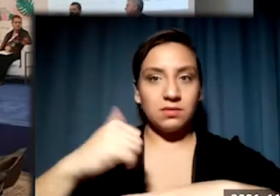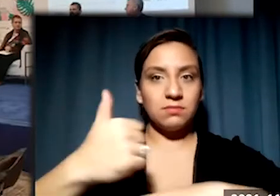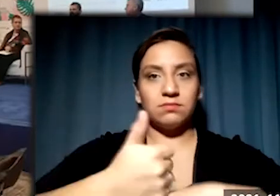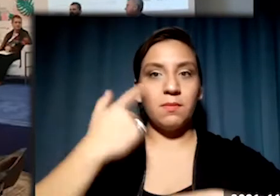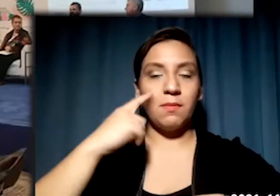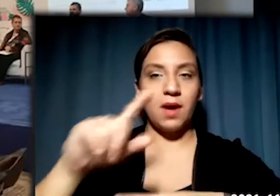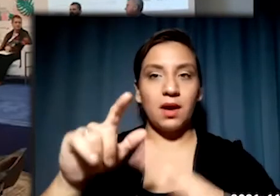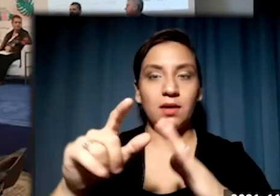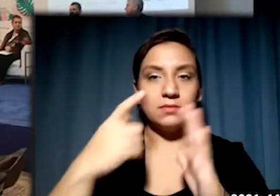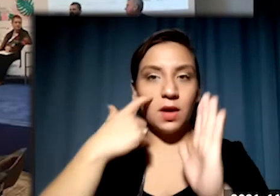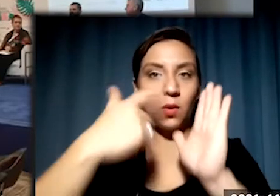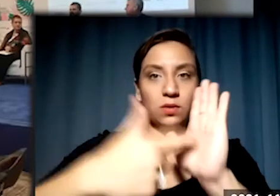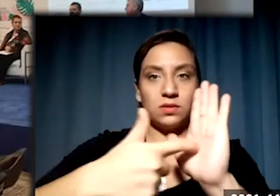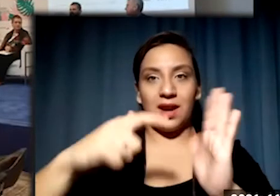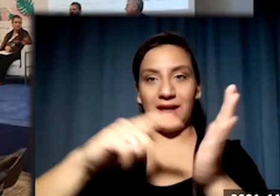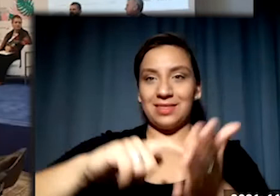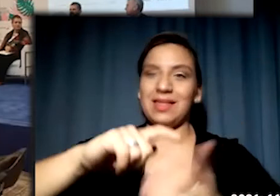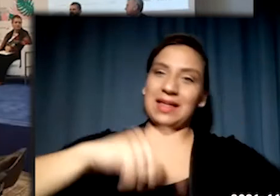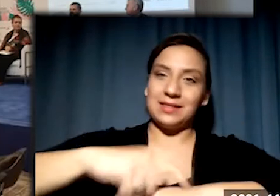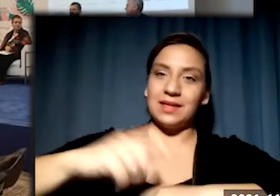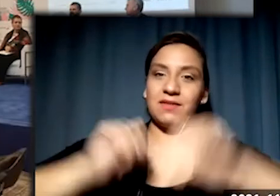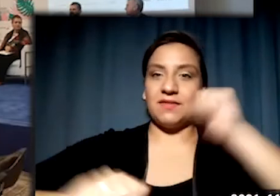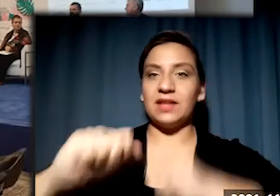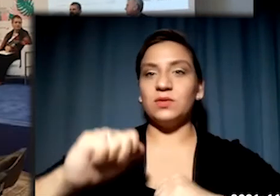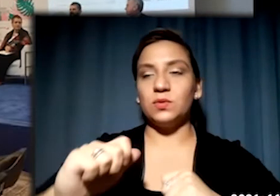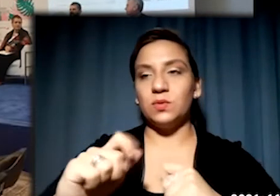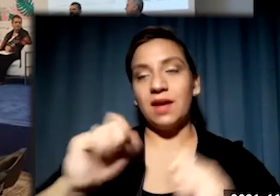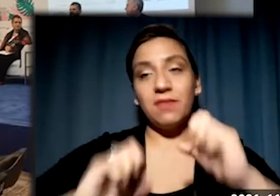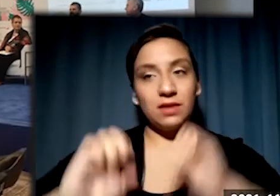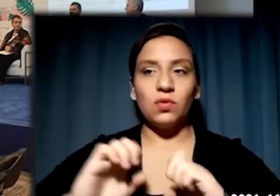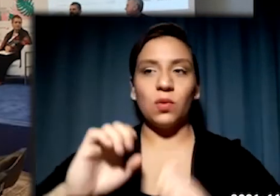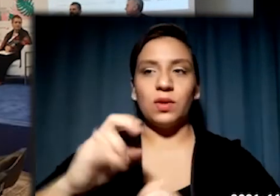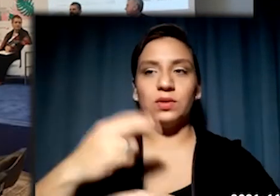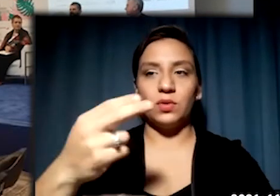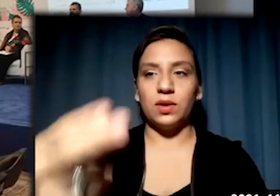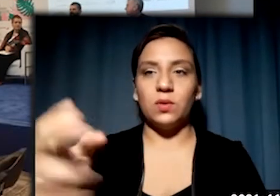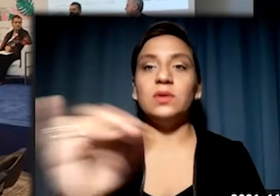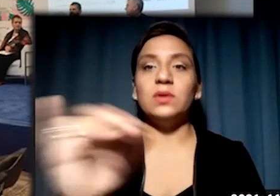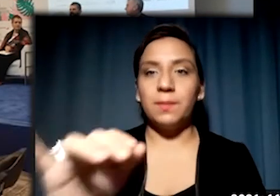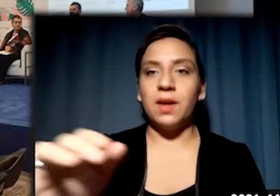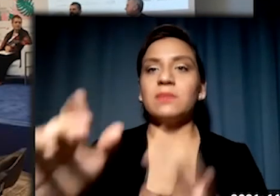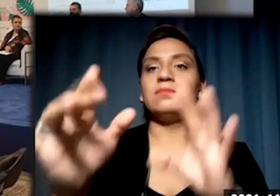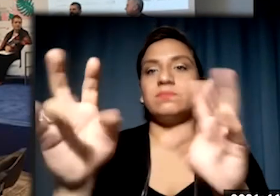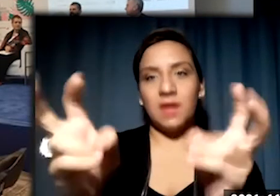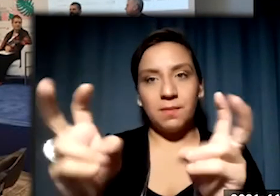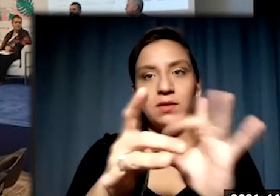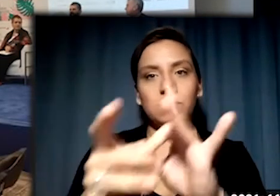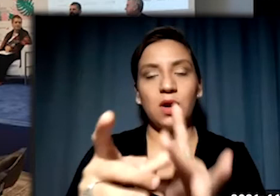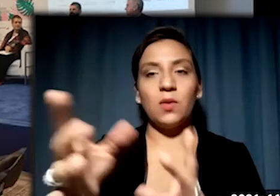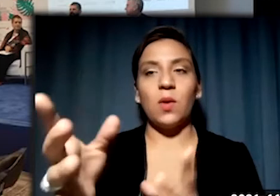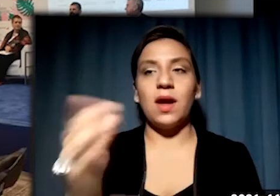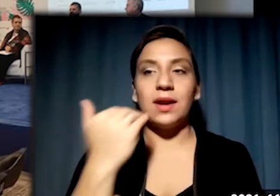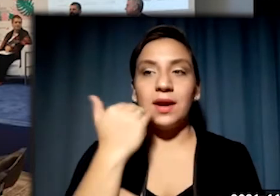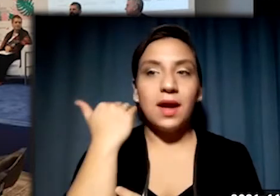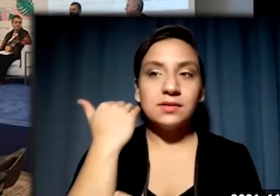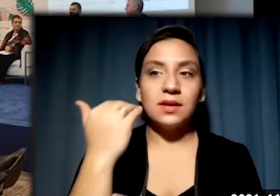a variety of outreach projects in the commemorative period. Specifically, since 2017, PR SHPO began to